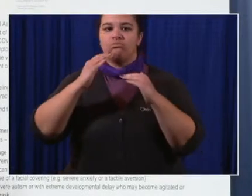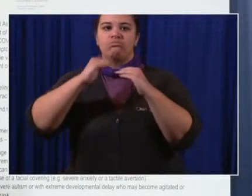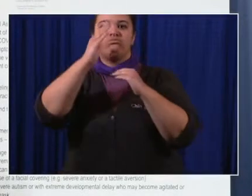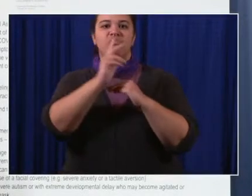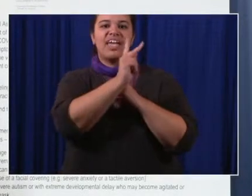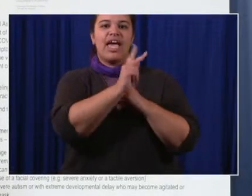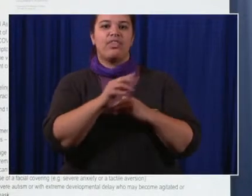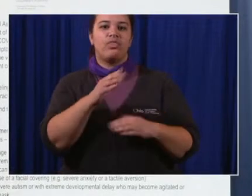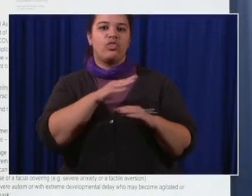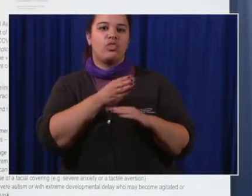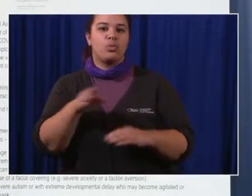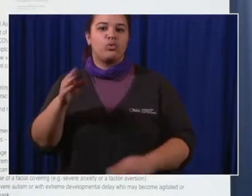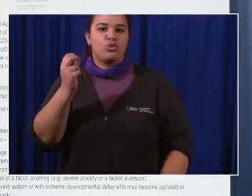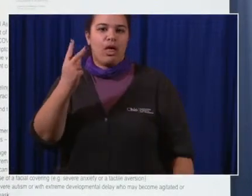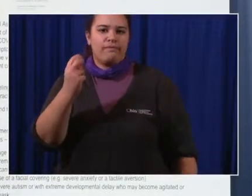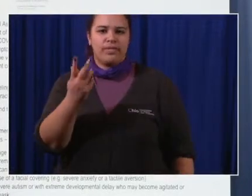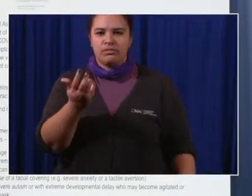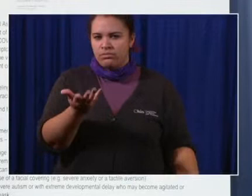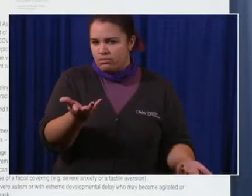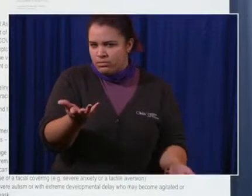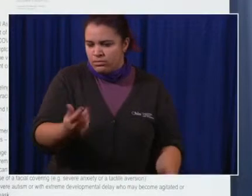It's K through 12. Look.